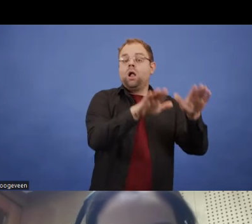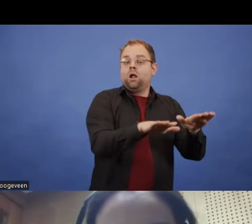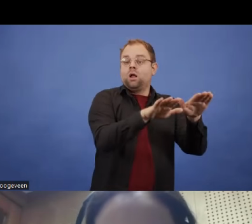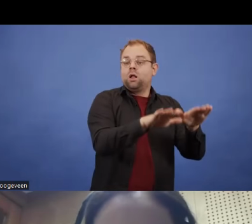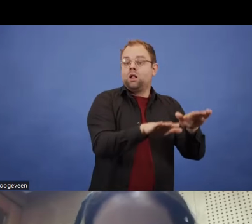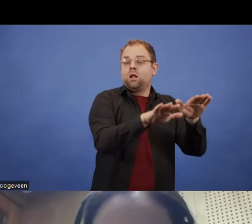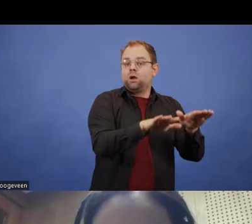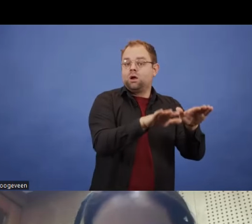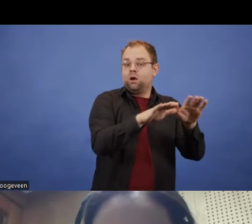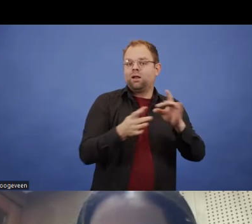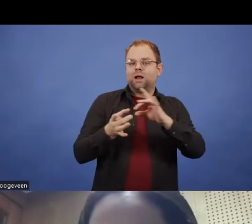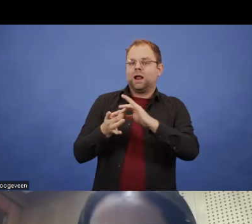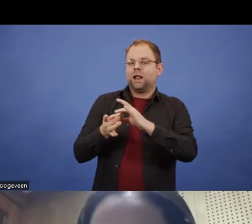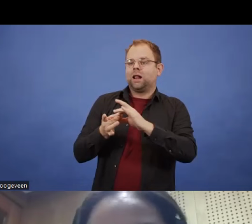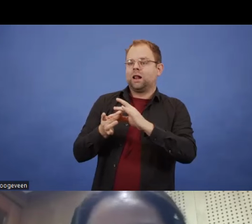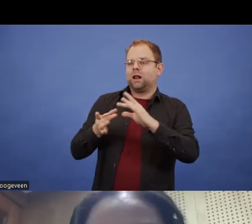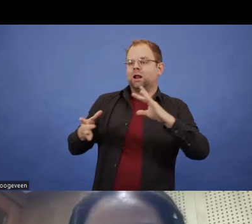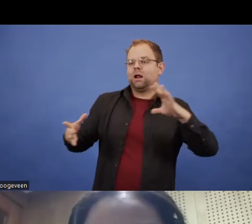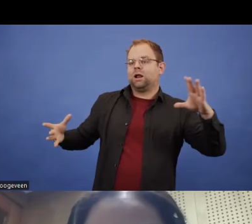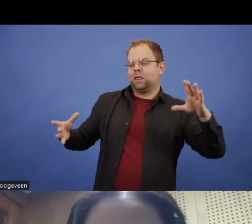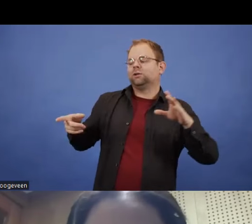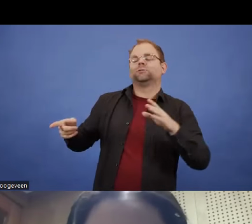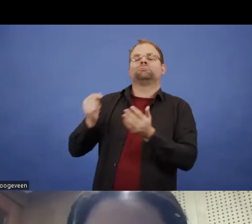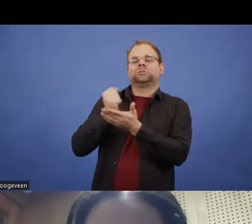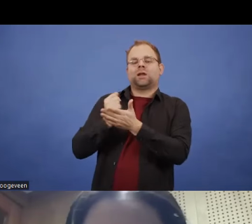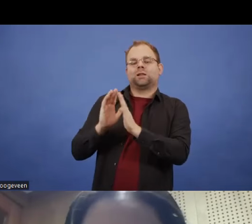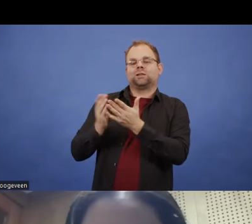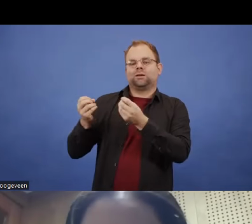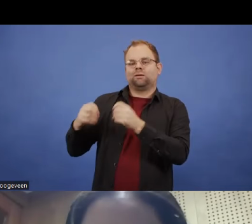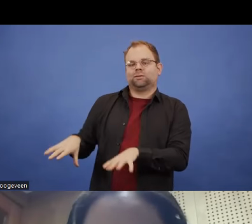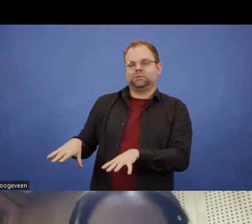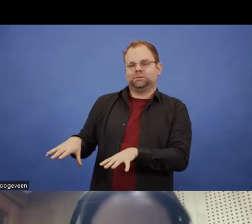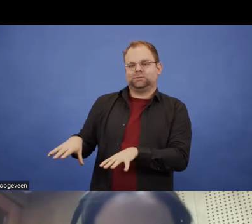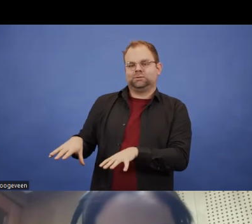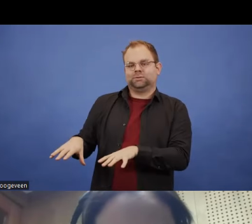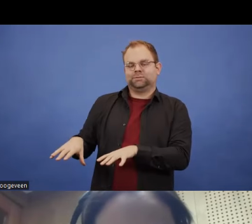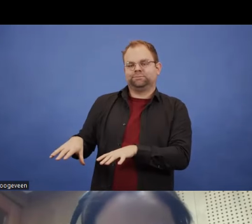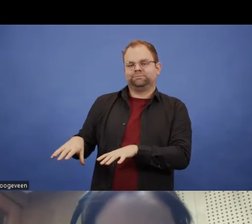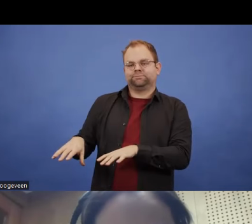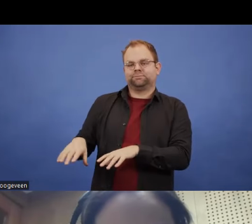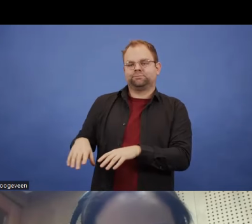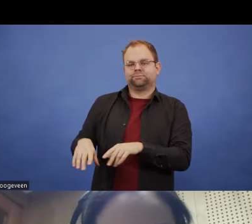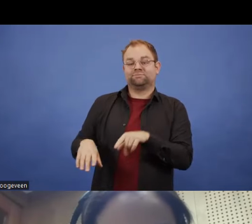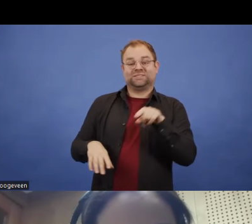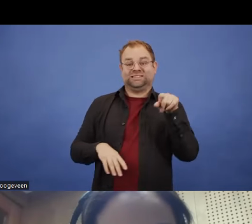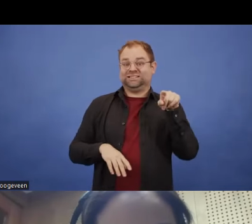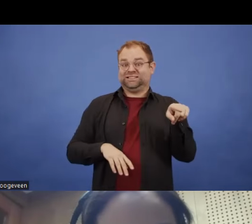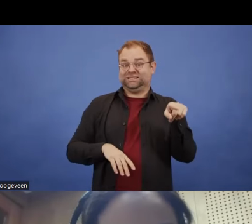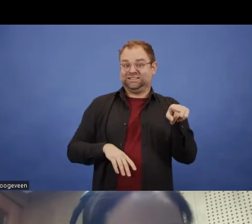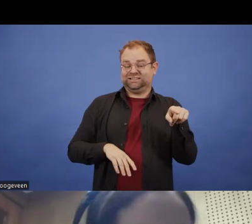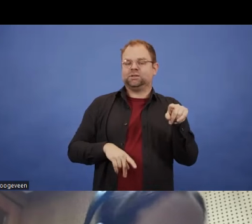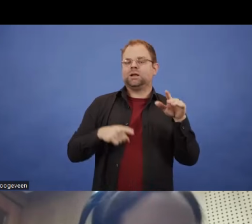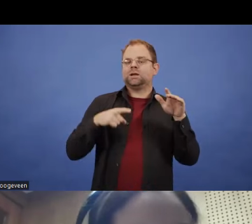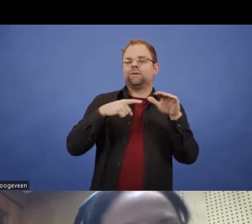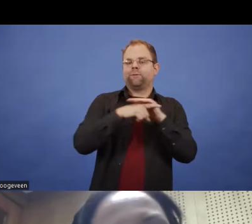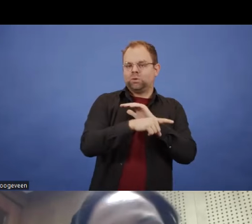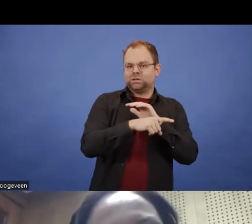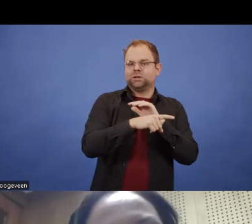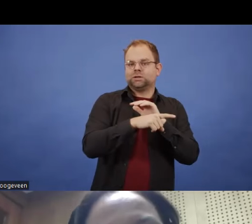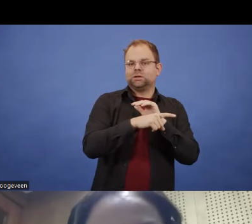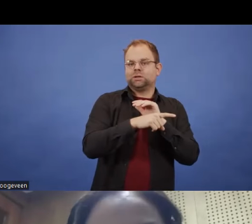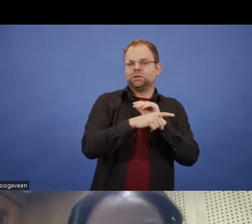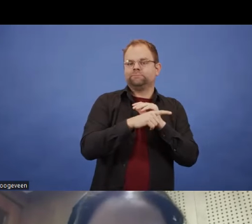However, most stateless people have never left their country of birth. And that's very important to note because many people, when they first